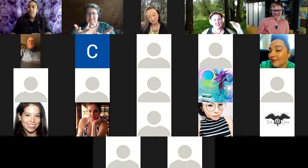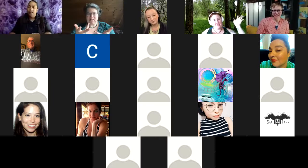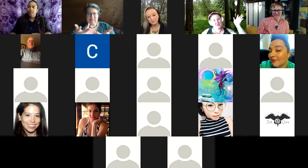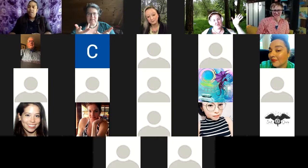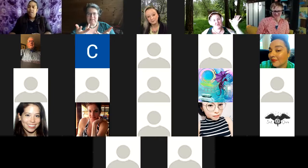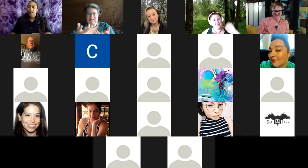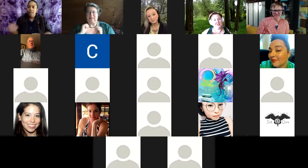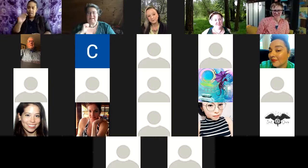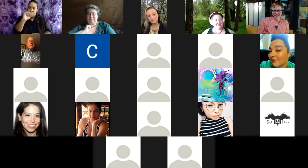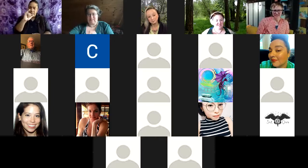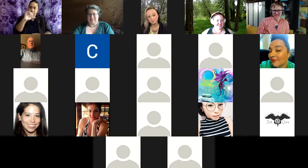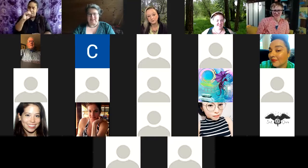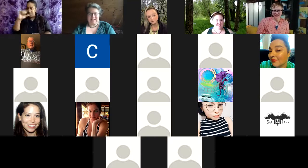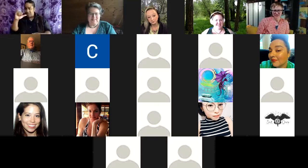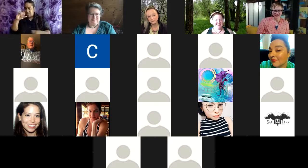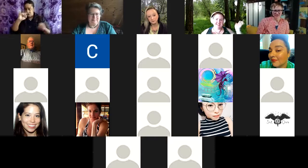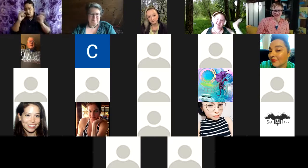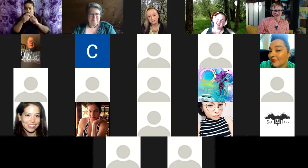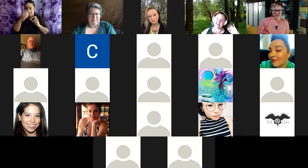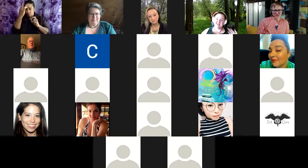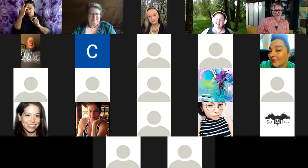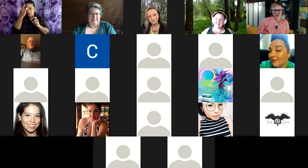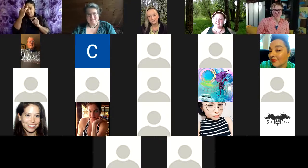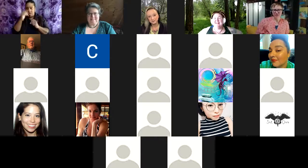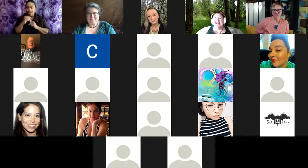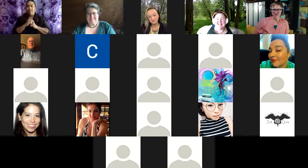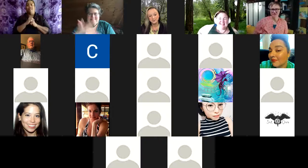Missy, Shift Witch, who wants to go? Okay, Shift Witch, go ahead. Oh.